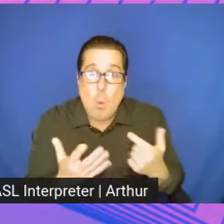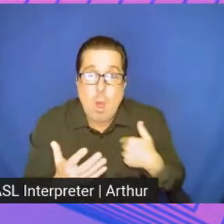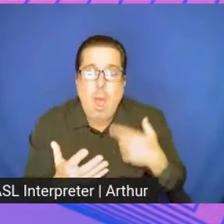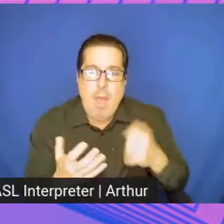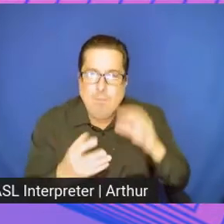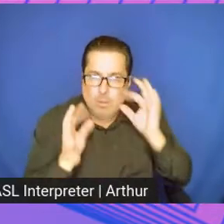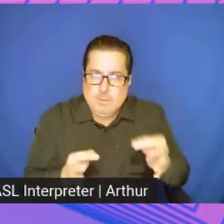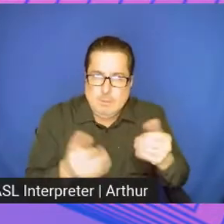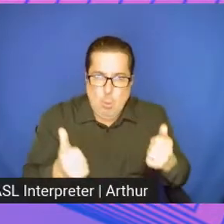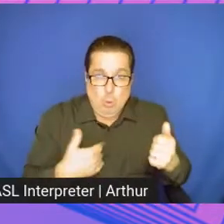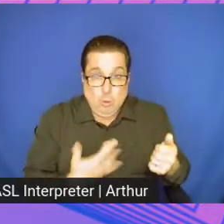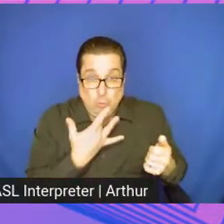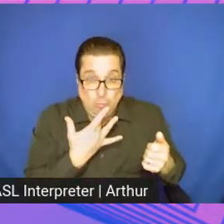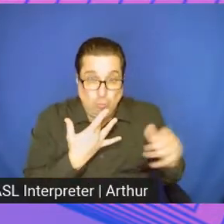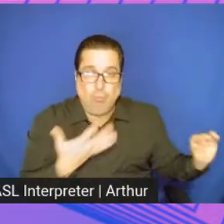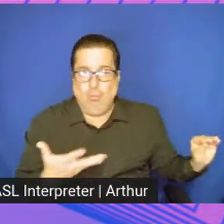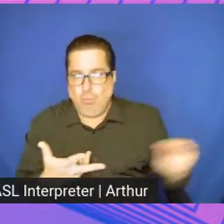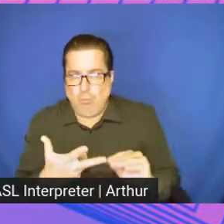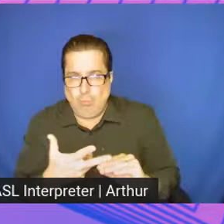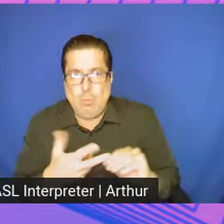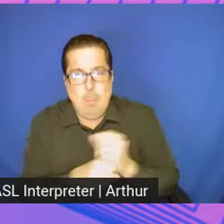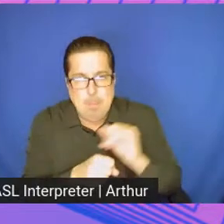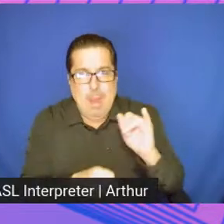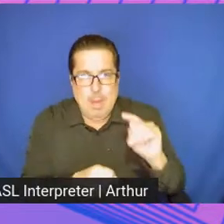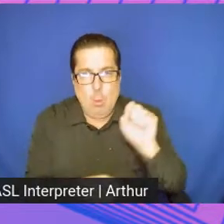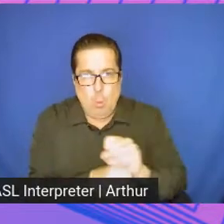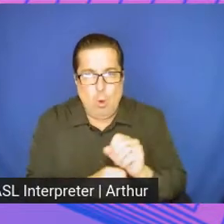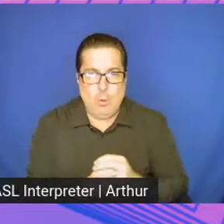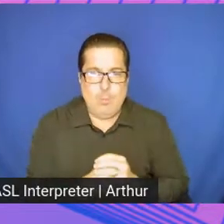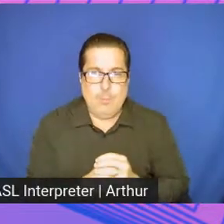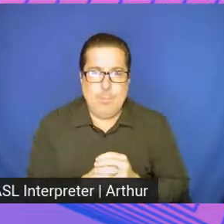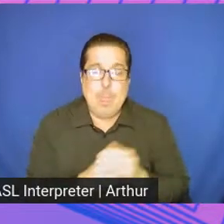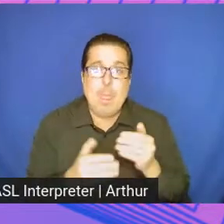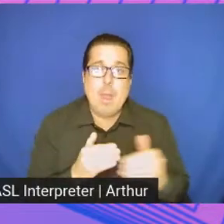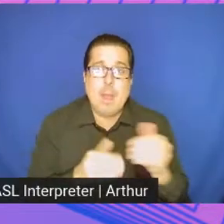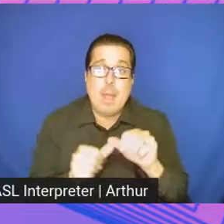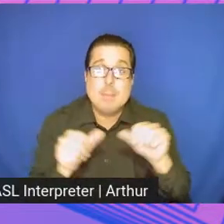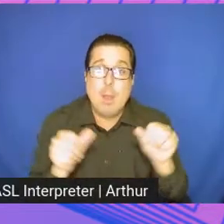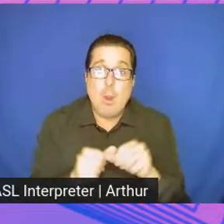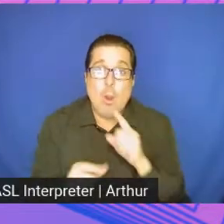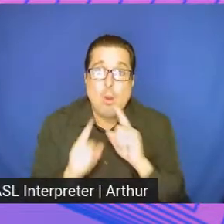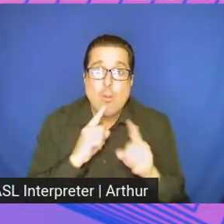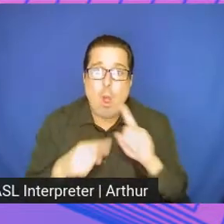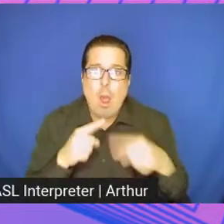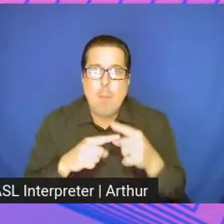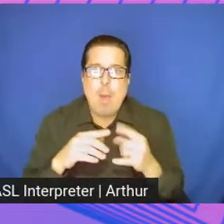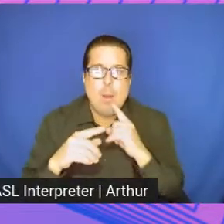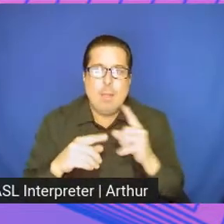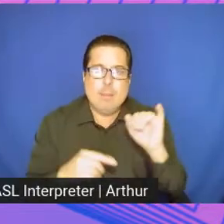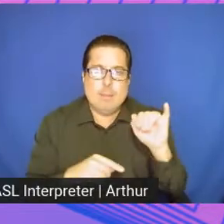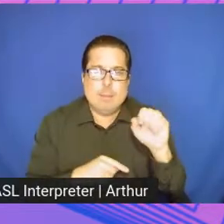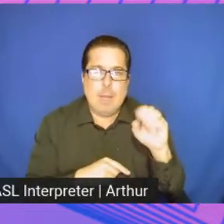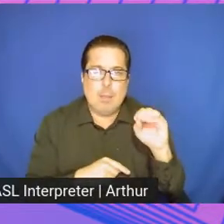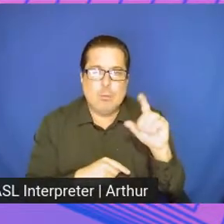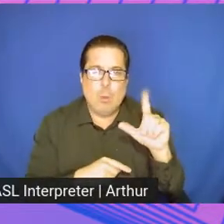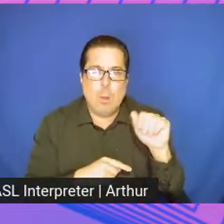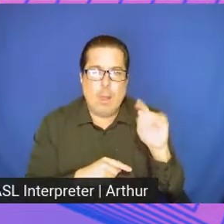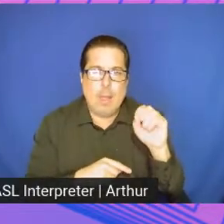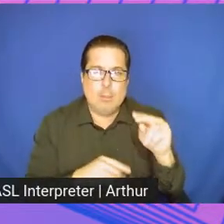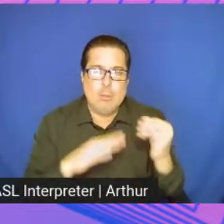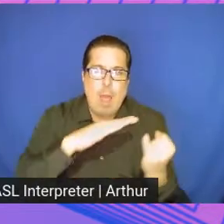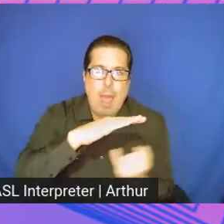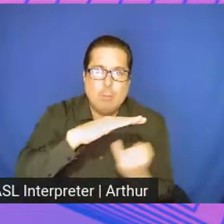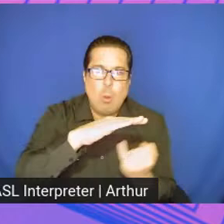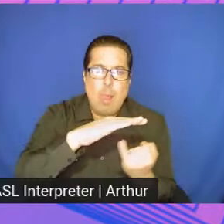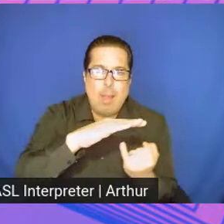that work. The next area I want to talk about is isolation, which is when the application is